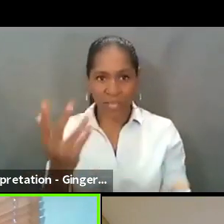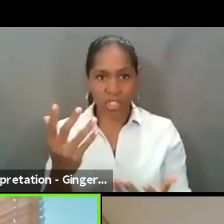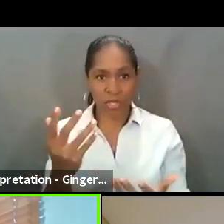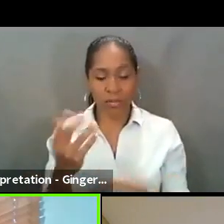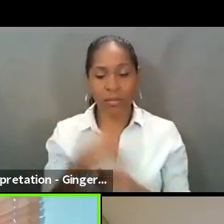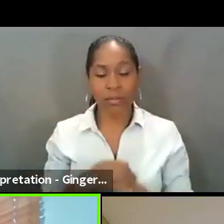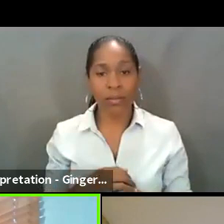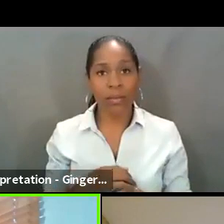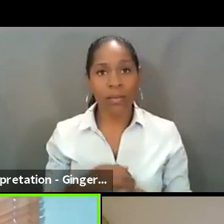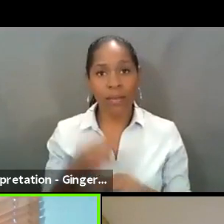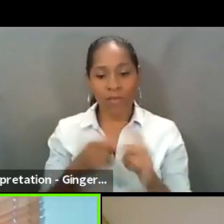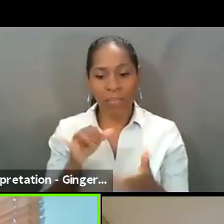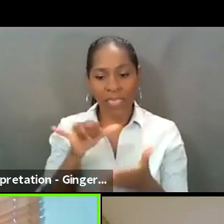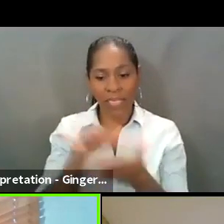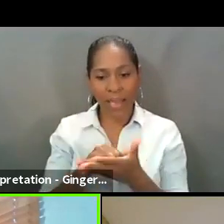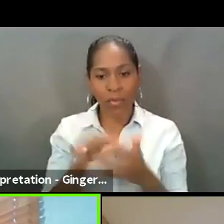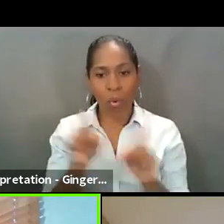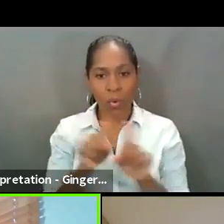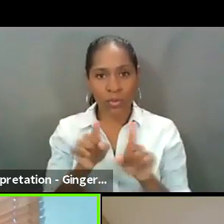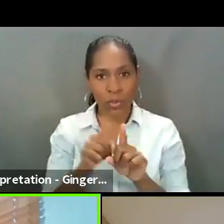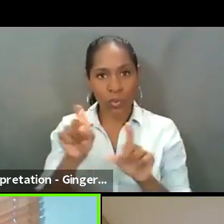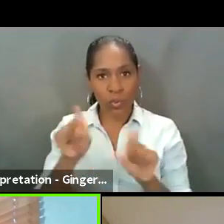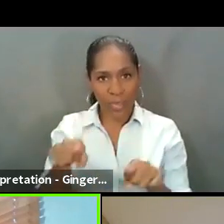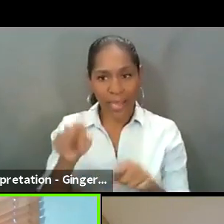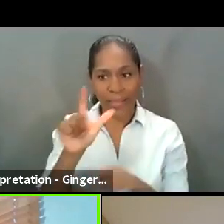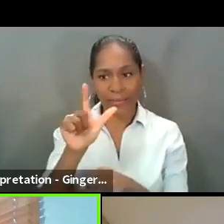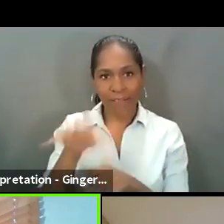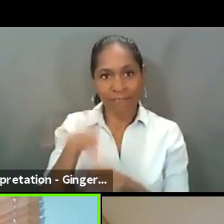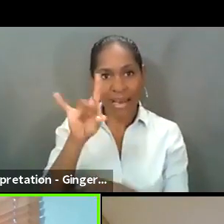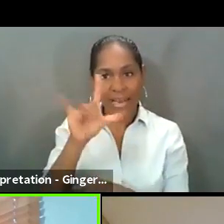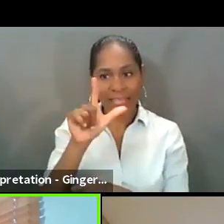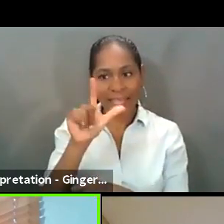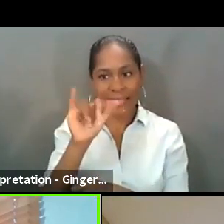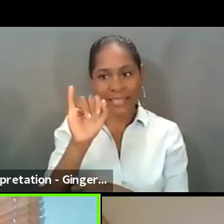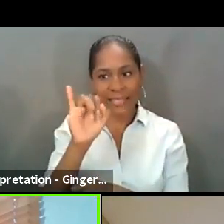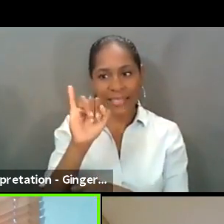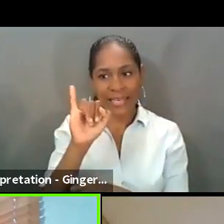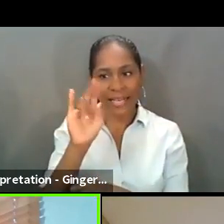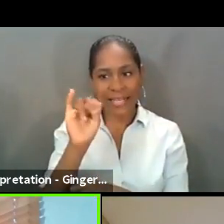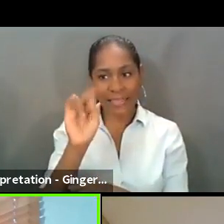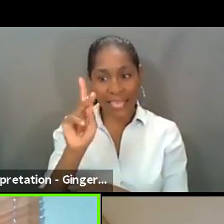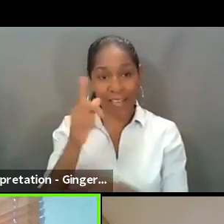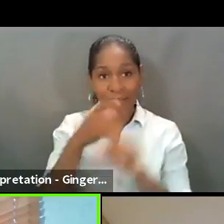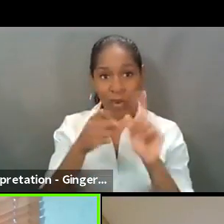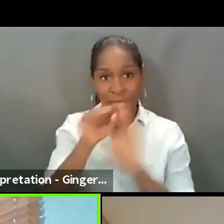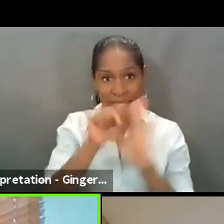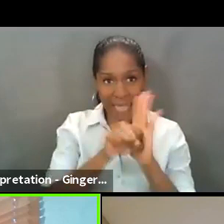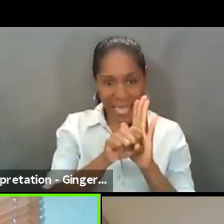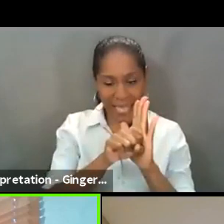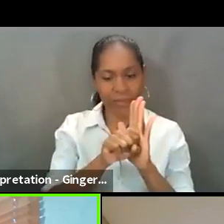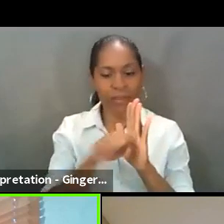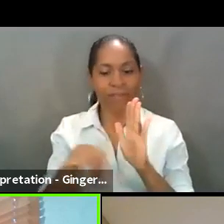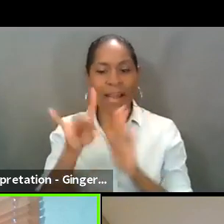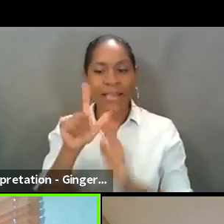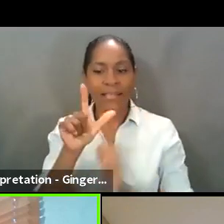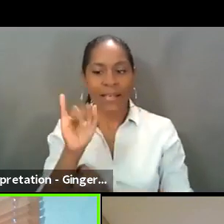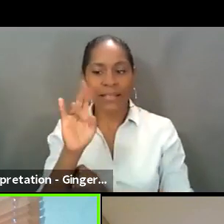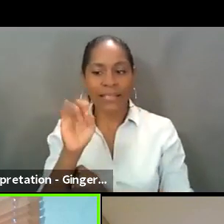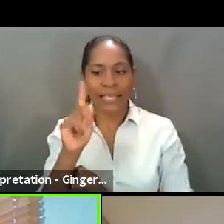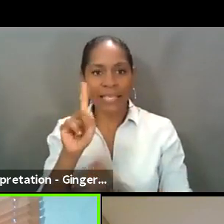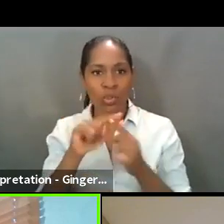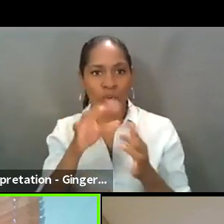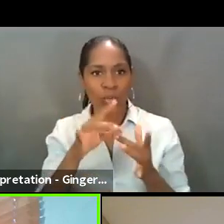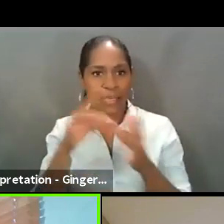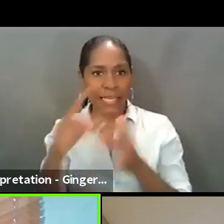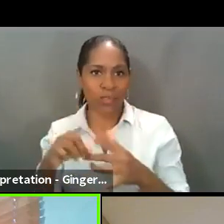can get a link to local facilities that are doing vaccinations.